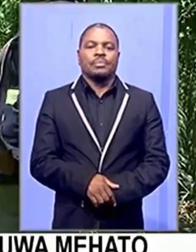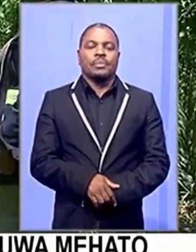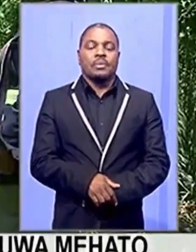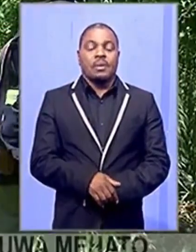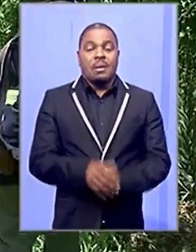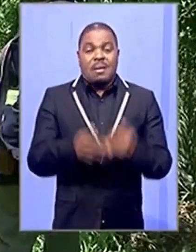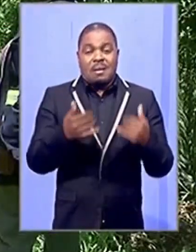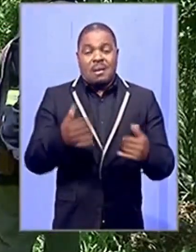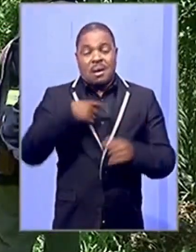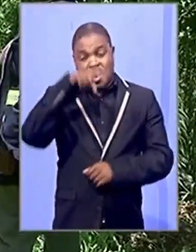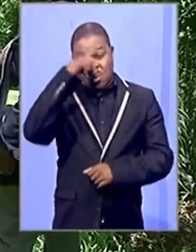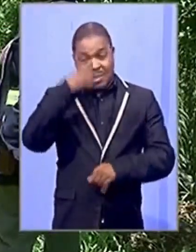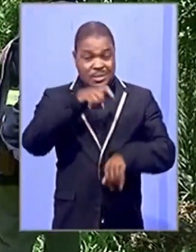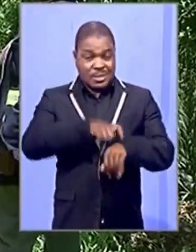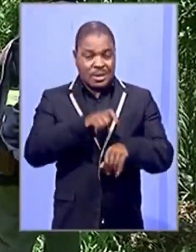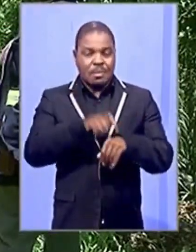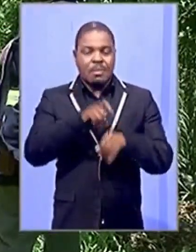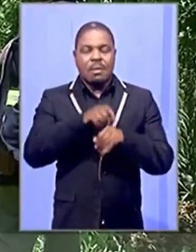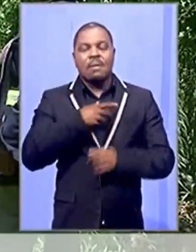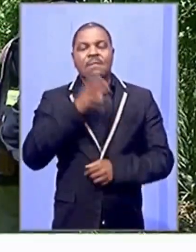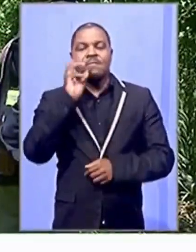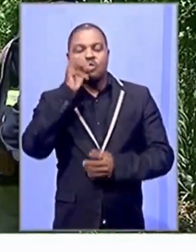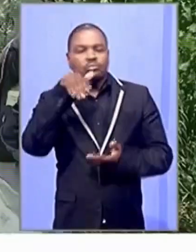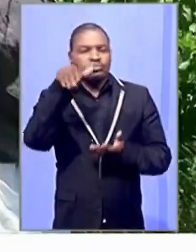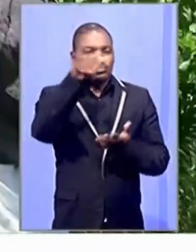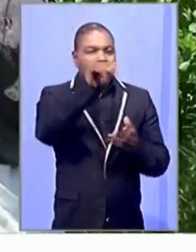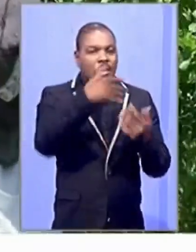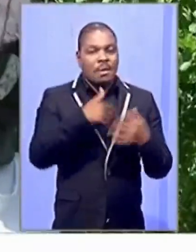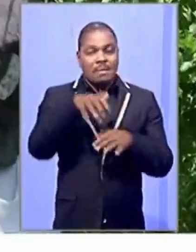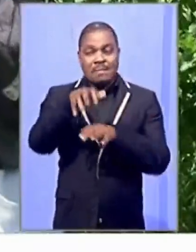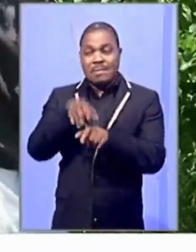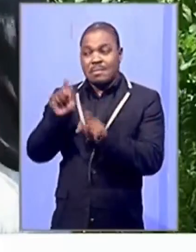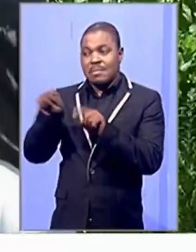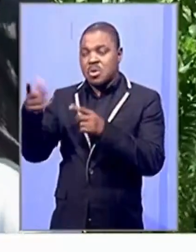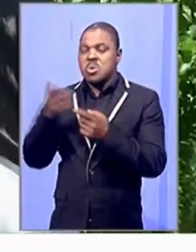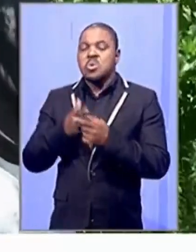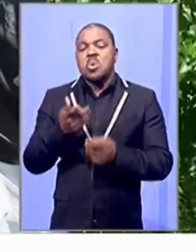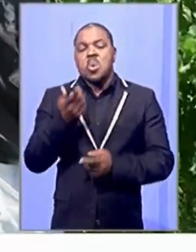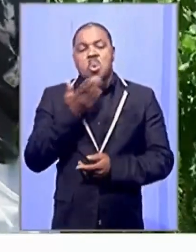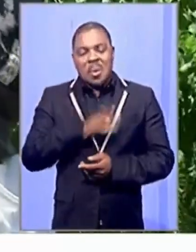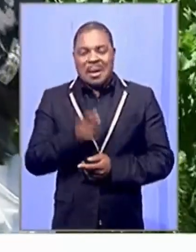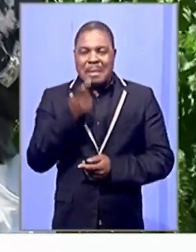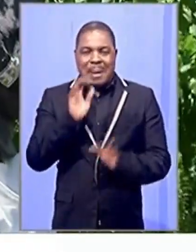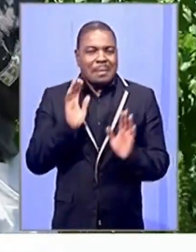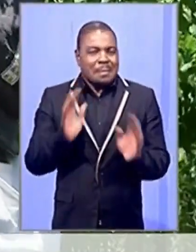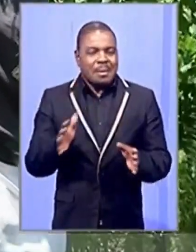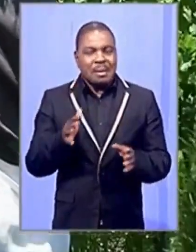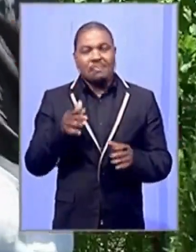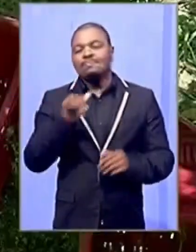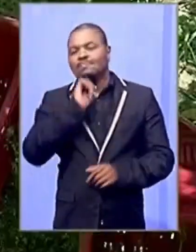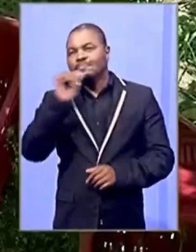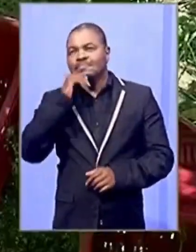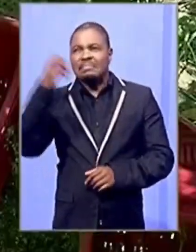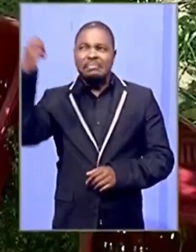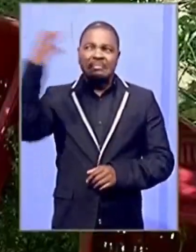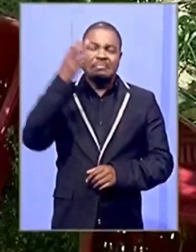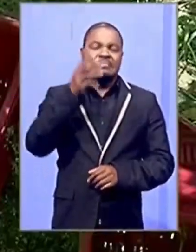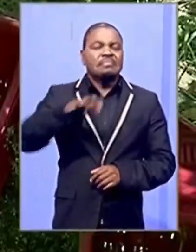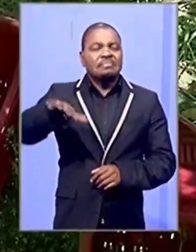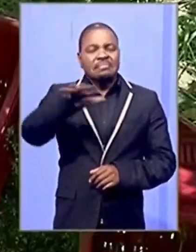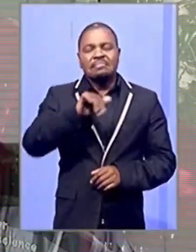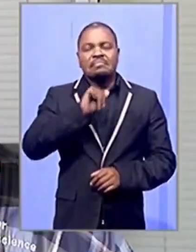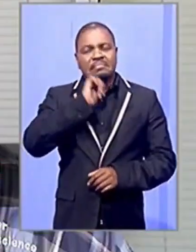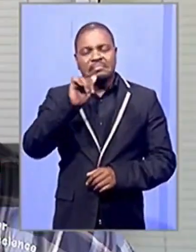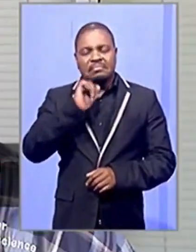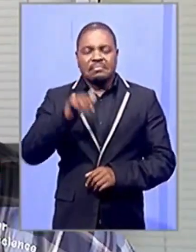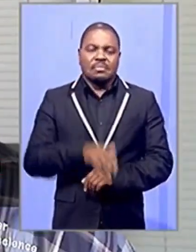Ke nakong ena ya selemo ya kotulo moo dihwai di lebeletseng tjhai ho sa natswe motjheso o matla o aparetseng sebaka sena.